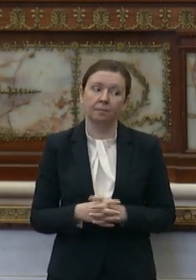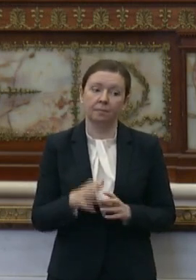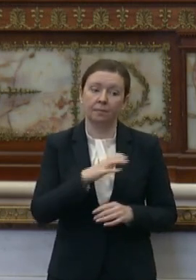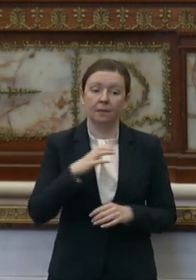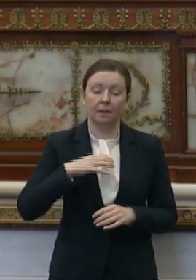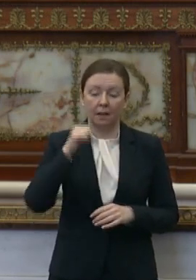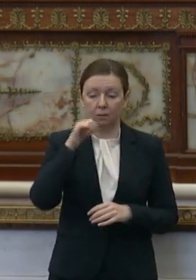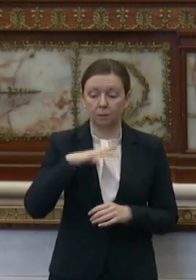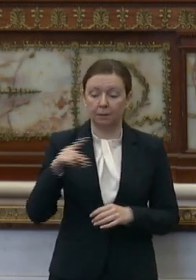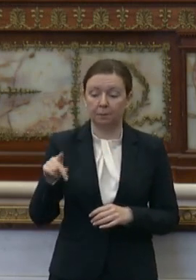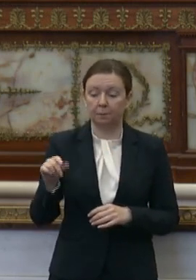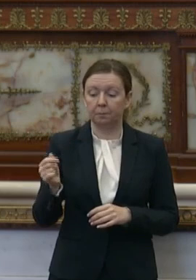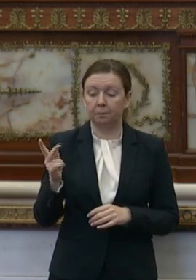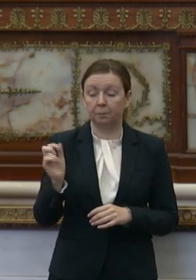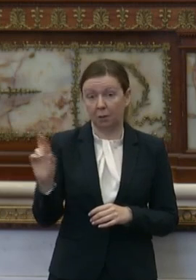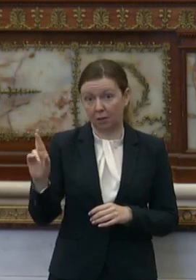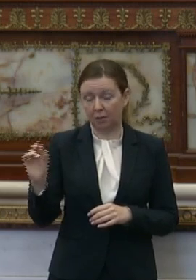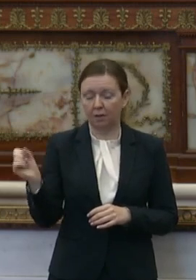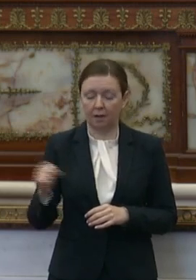Councilwoman Parker?